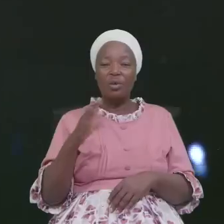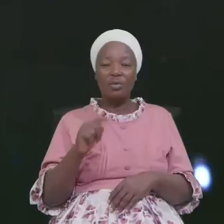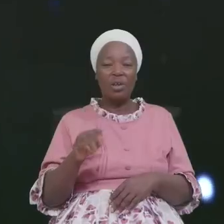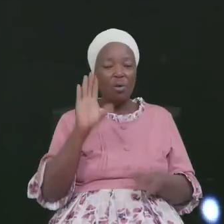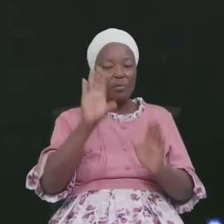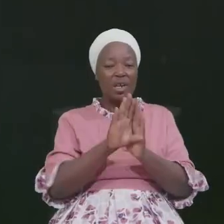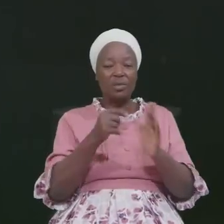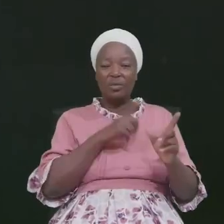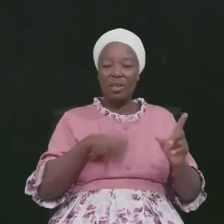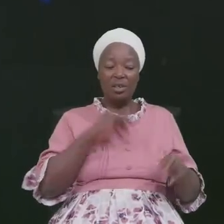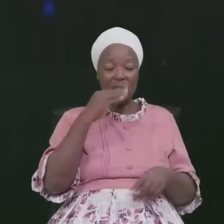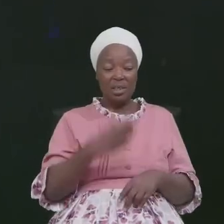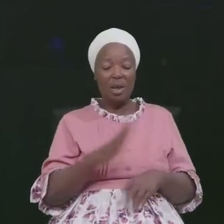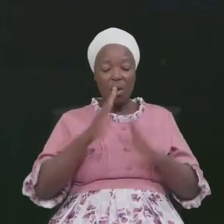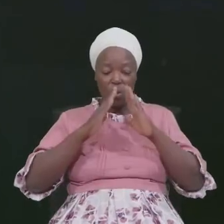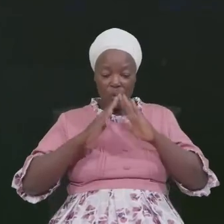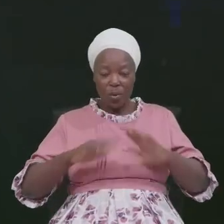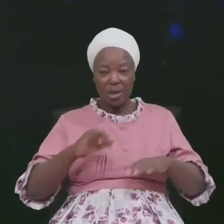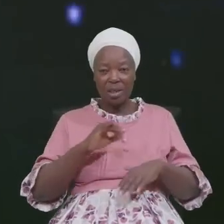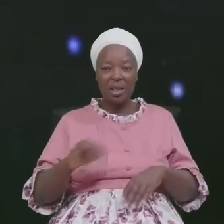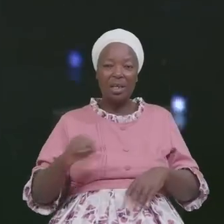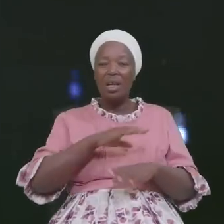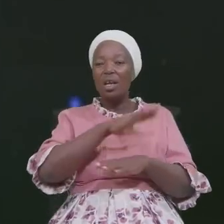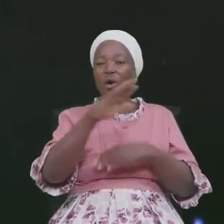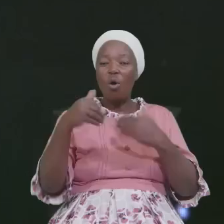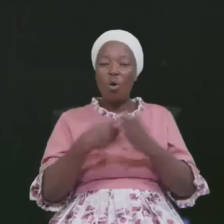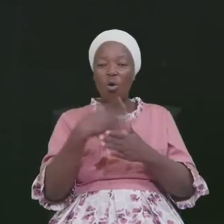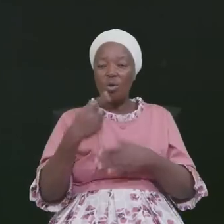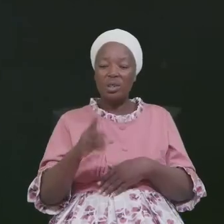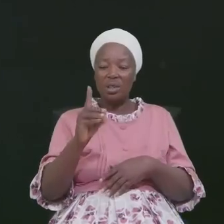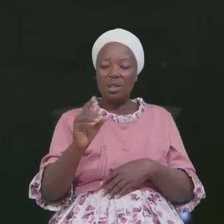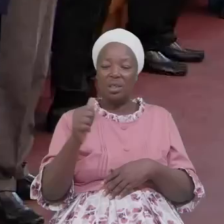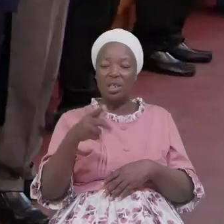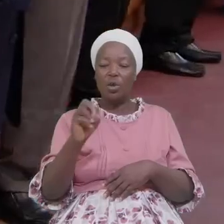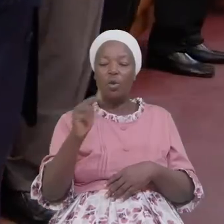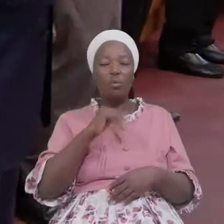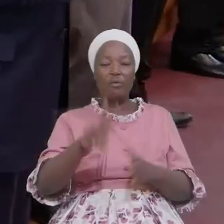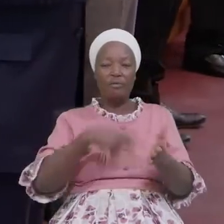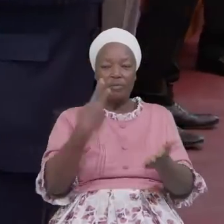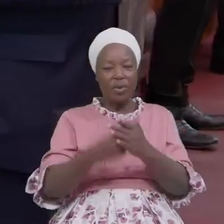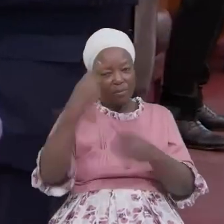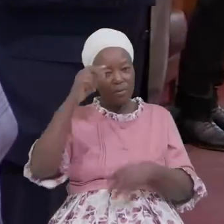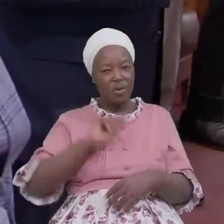there quietly, all their dagons will begin to fall one by one.